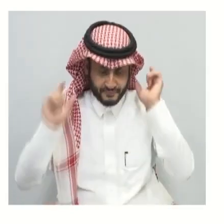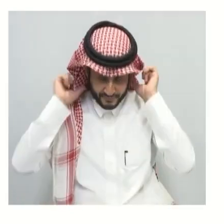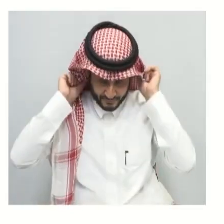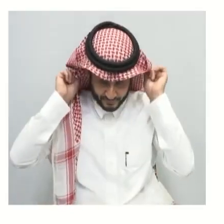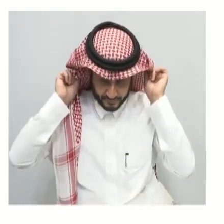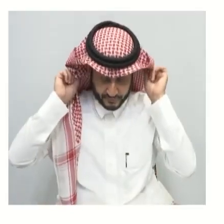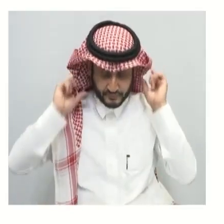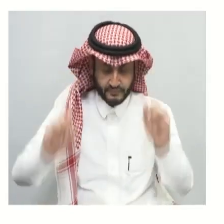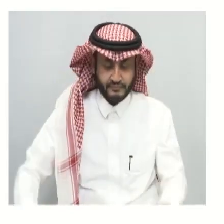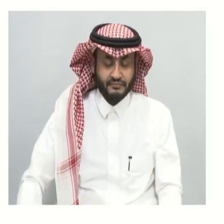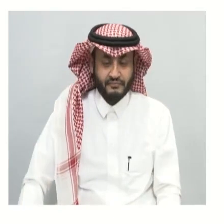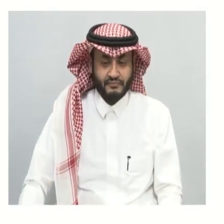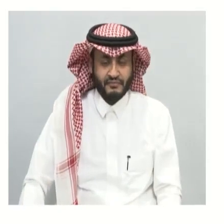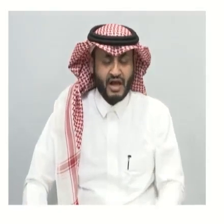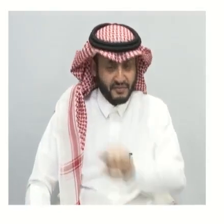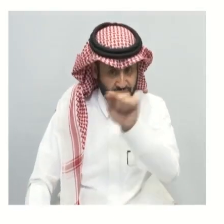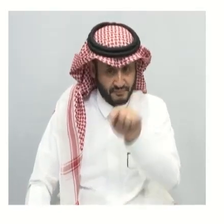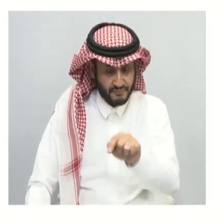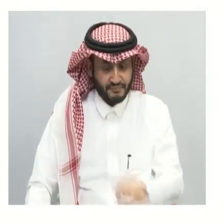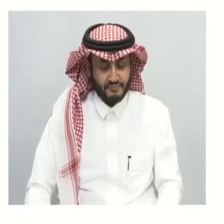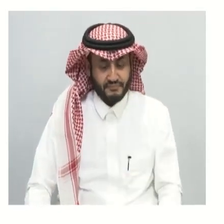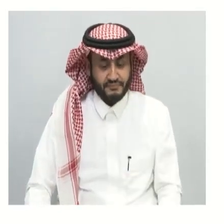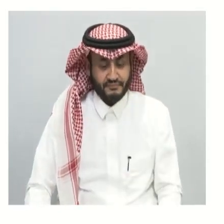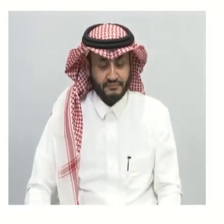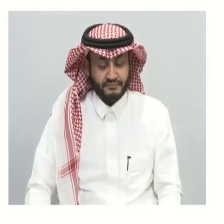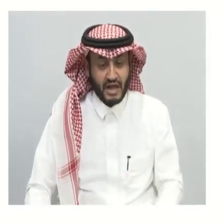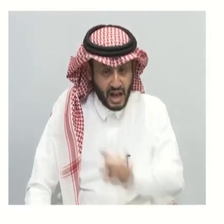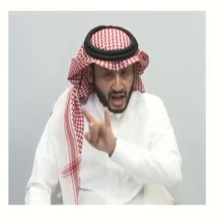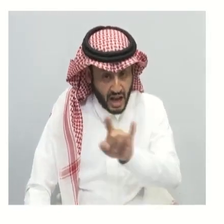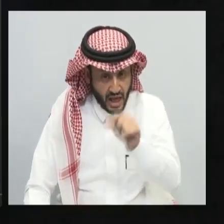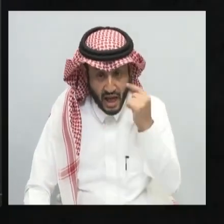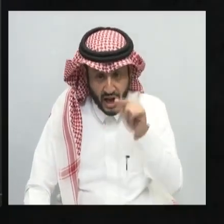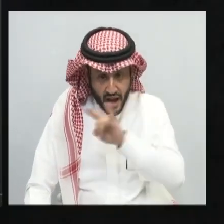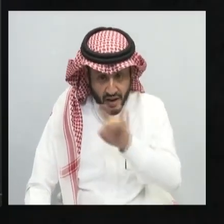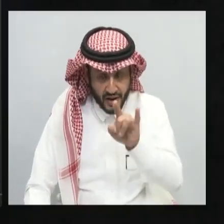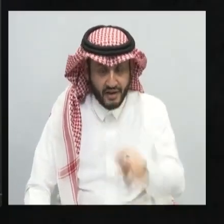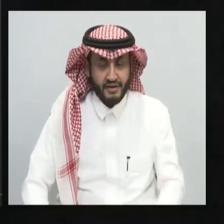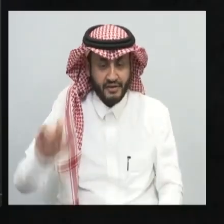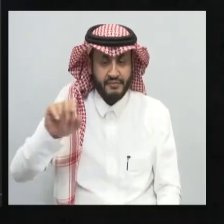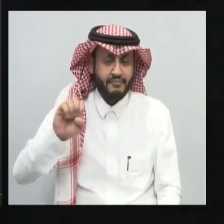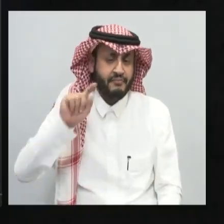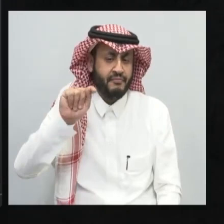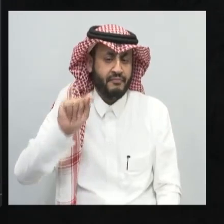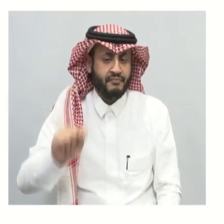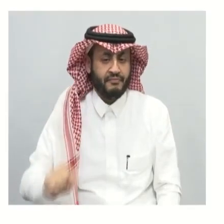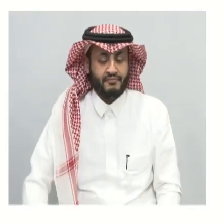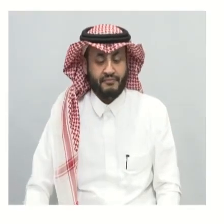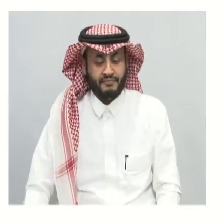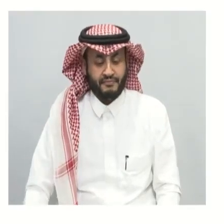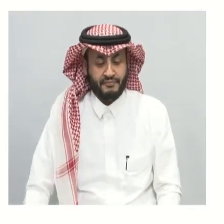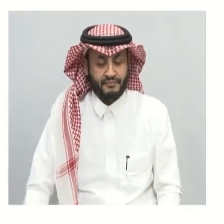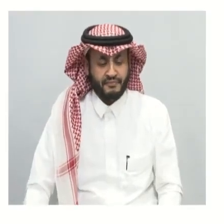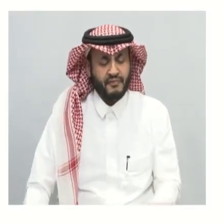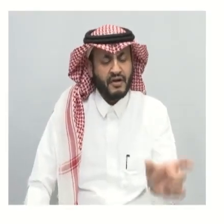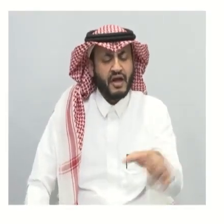yet? In a question. And I haven't tried the sweater yet. So when can we use each